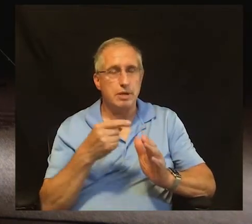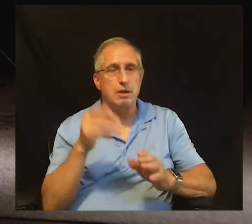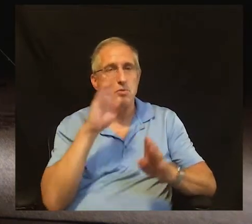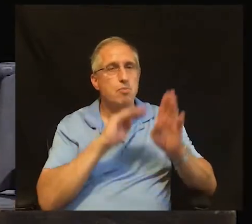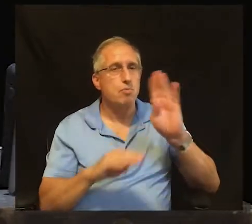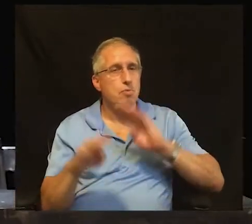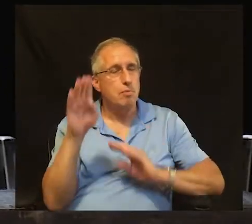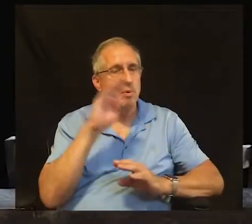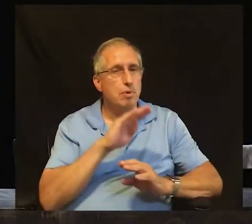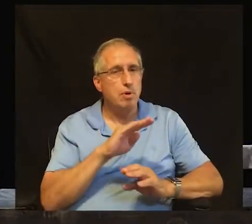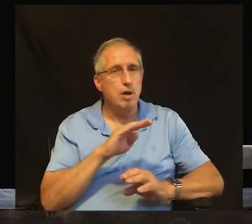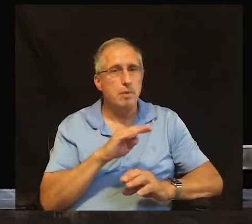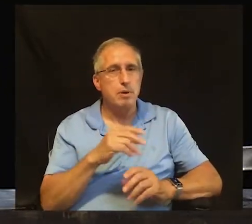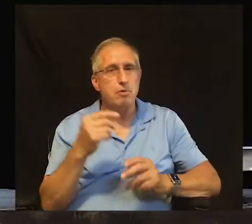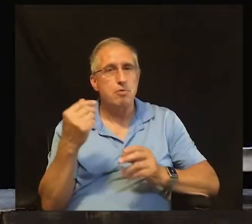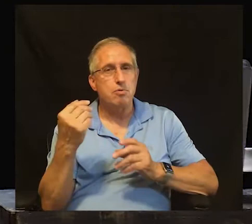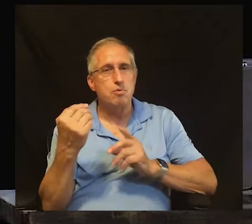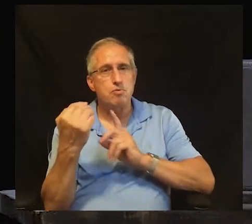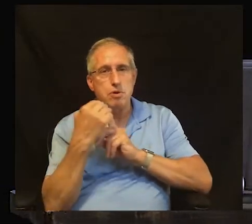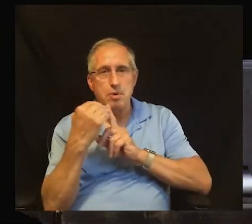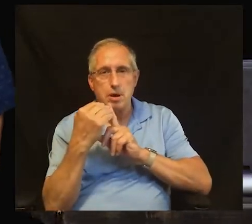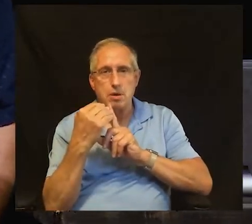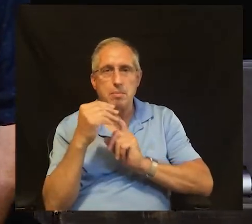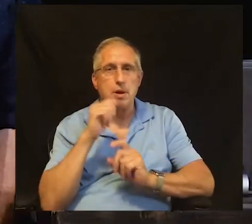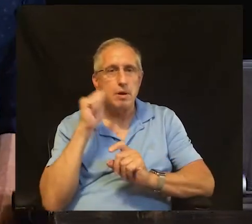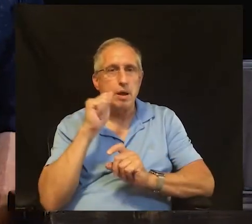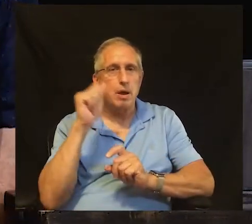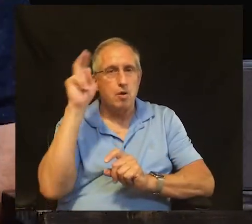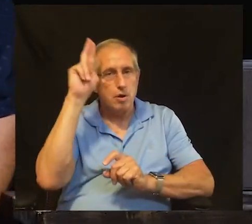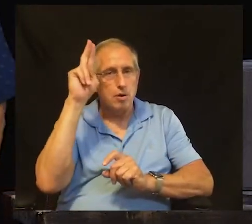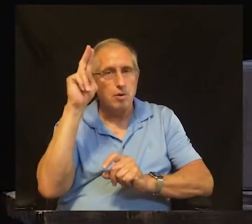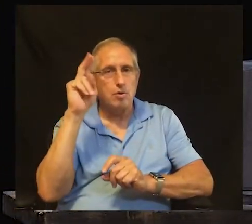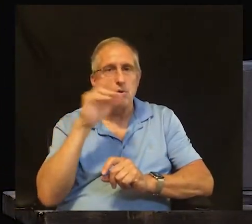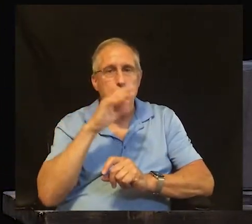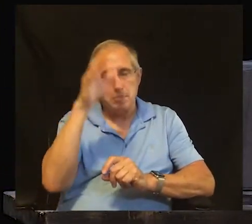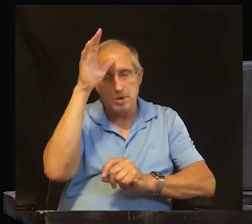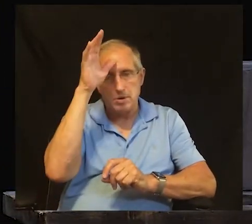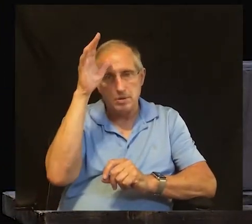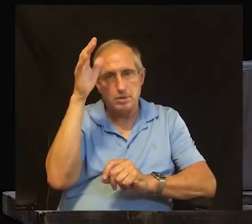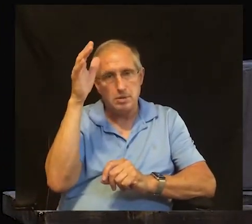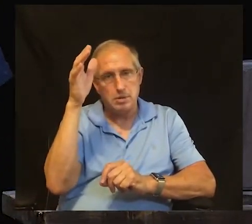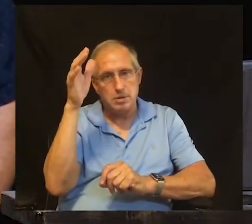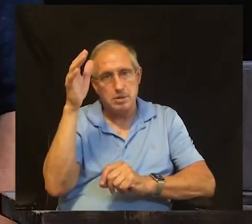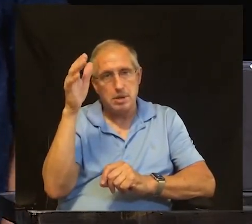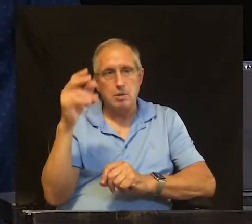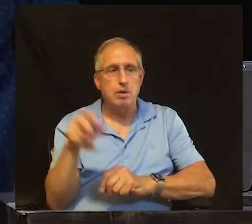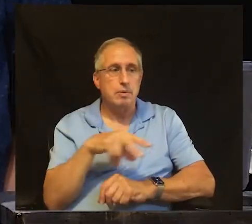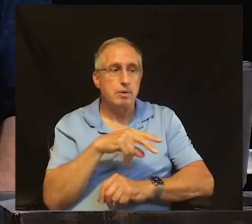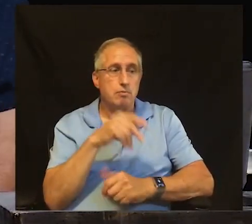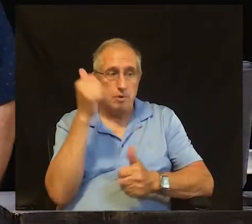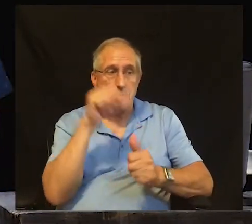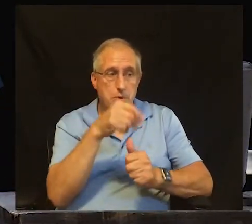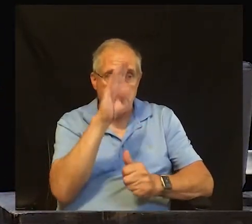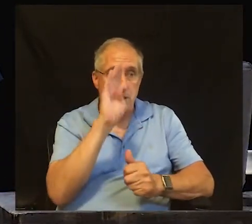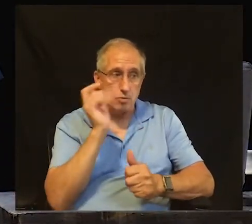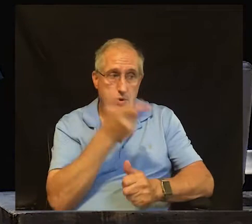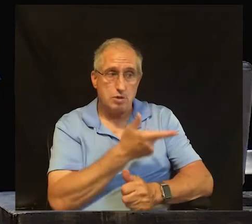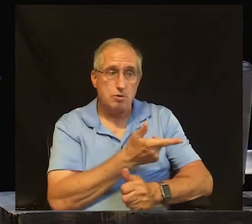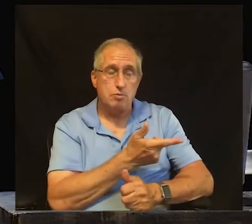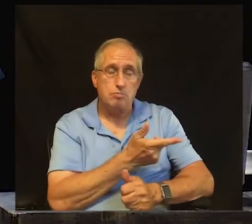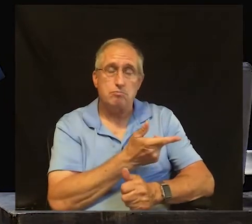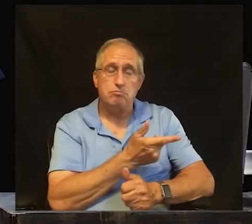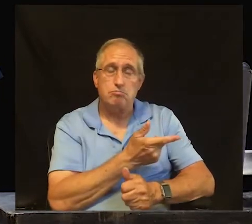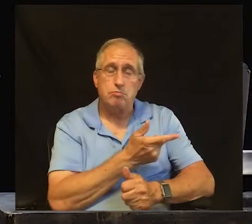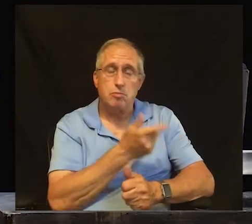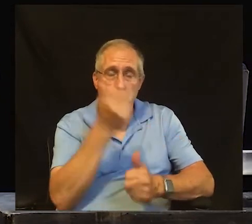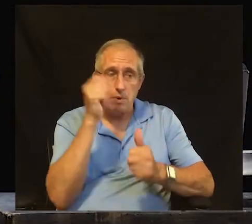I was getting in trouble, I'd be reminded by an aunt or uncle or grandparent or my mom and dad. They would look at me and they'd go, remember, God's